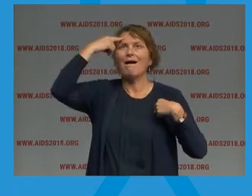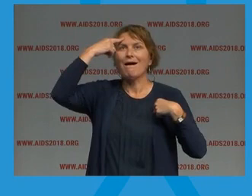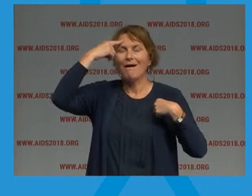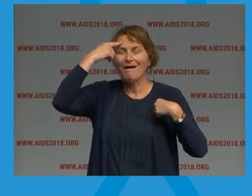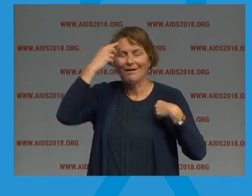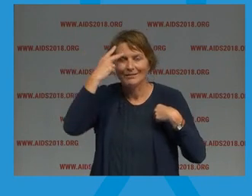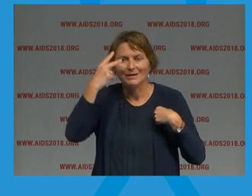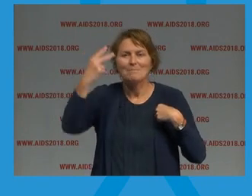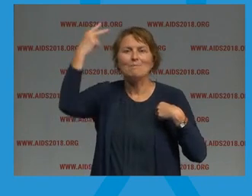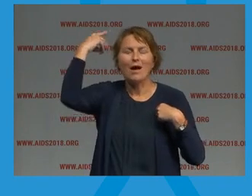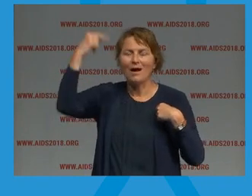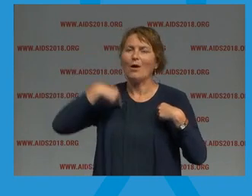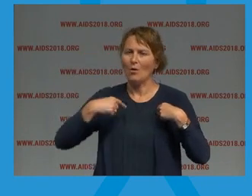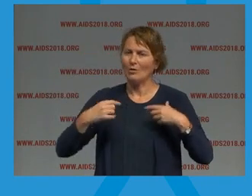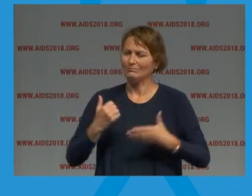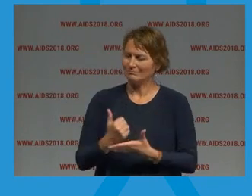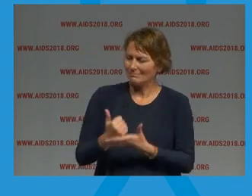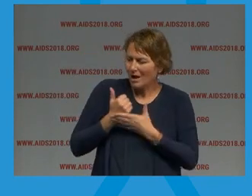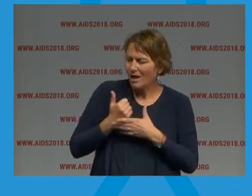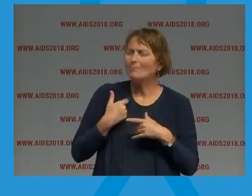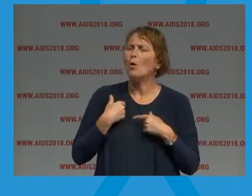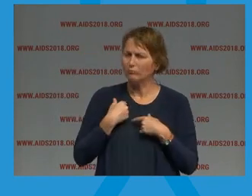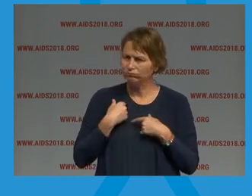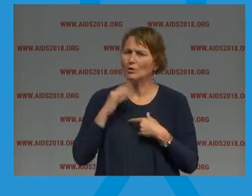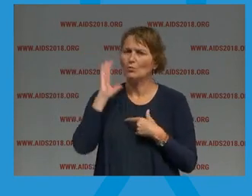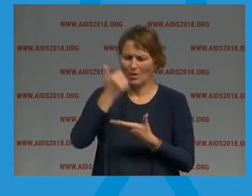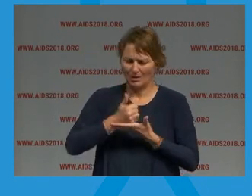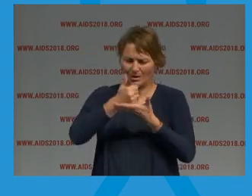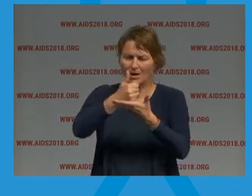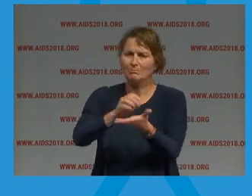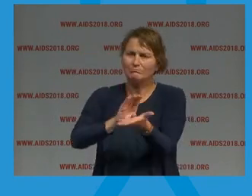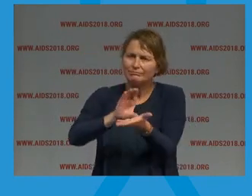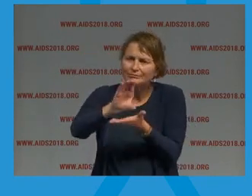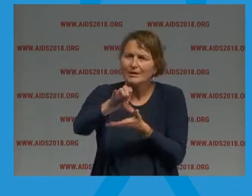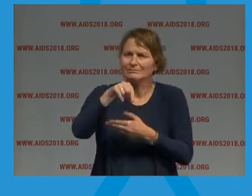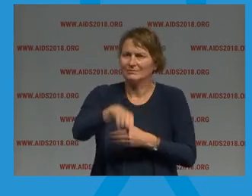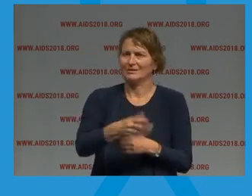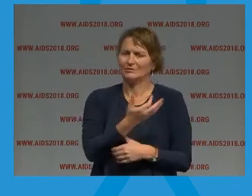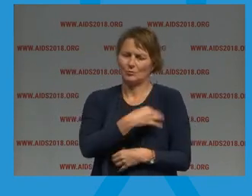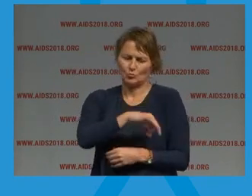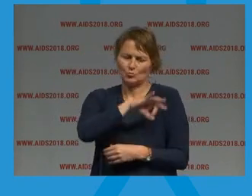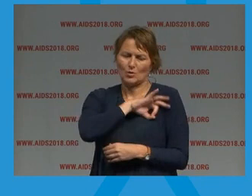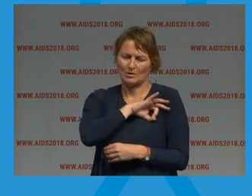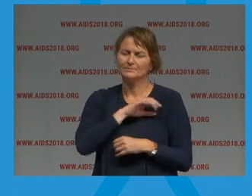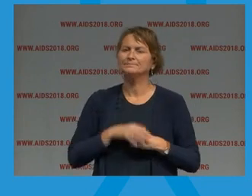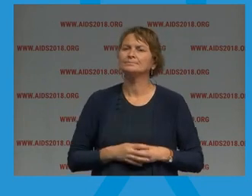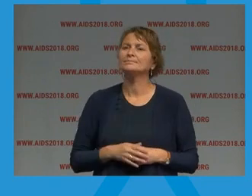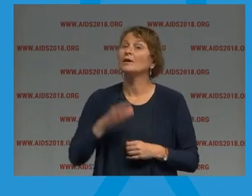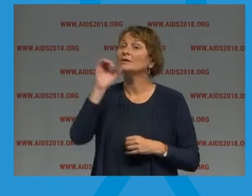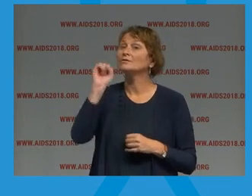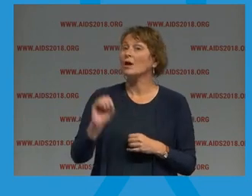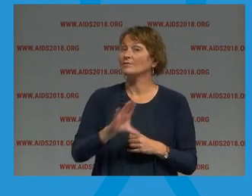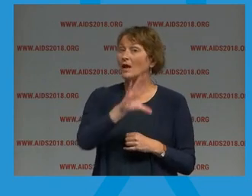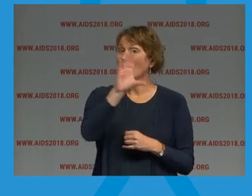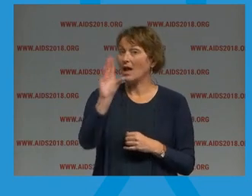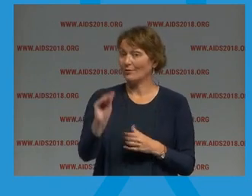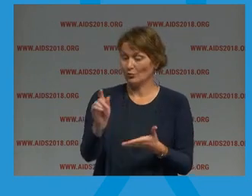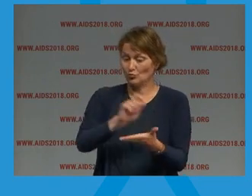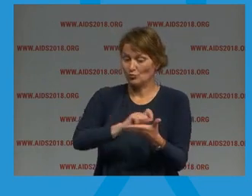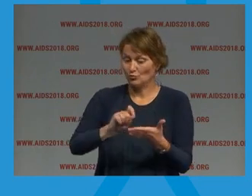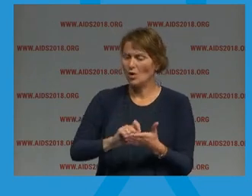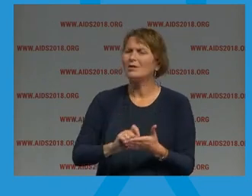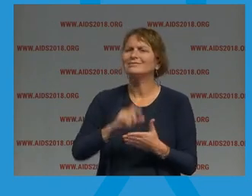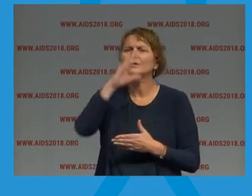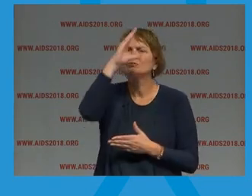able to help fund and support this prize. The South African writer and gender activist